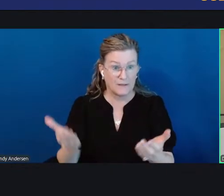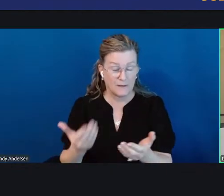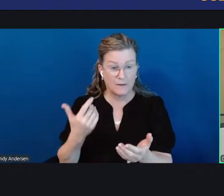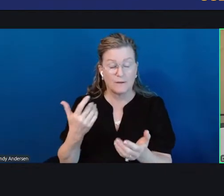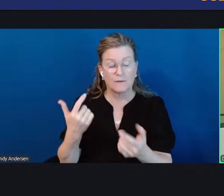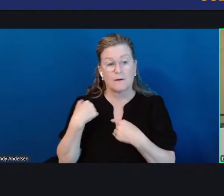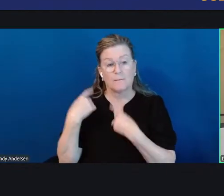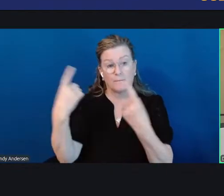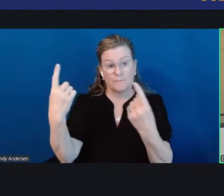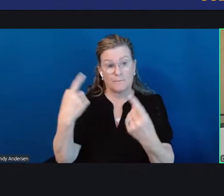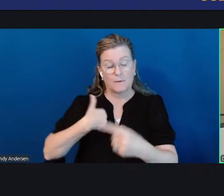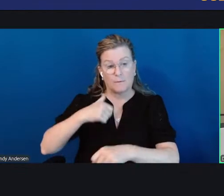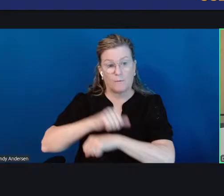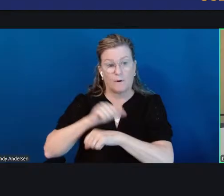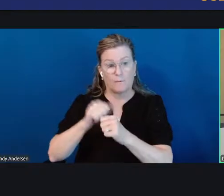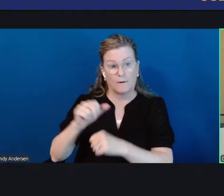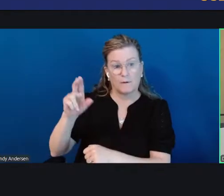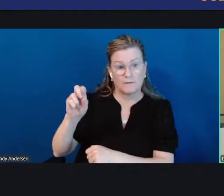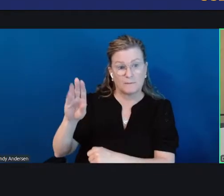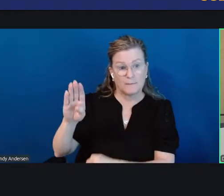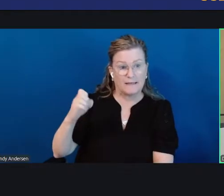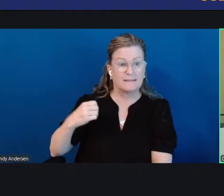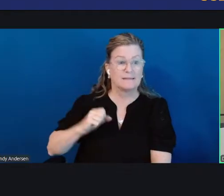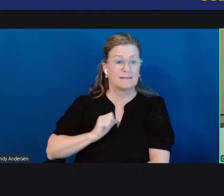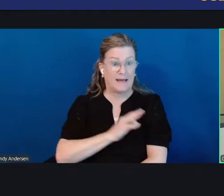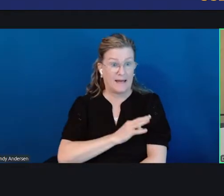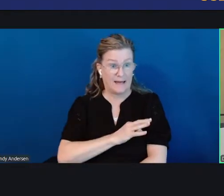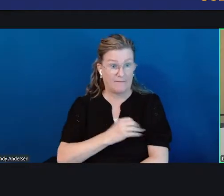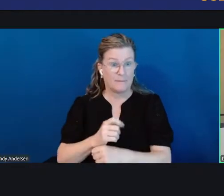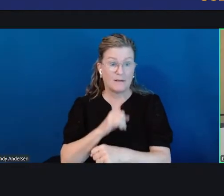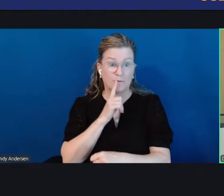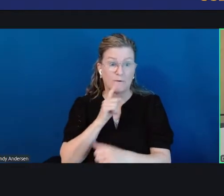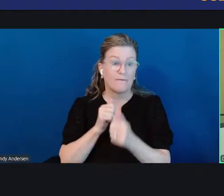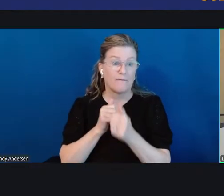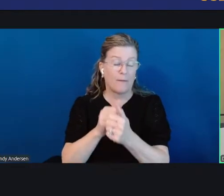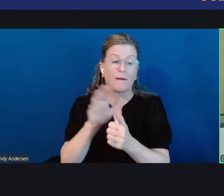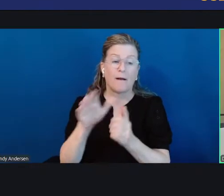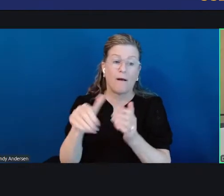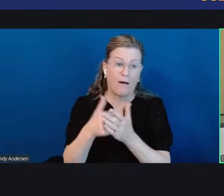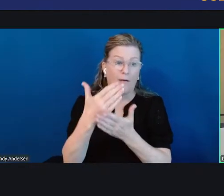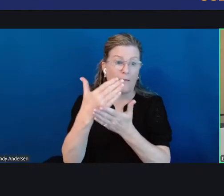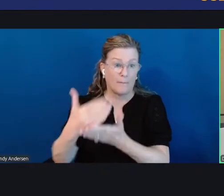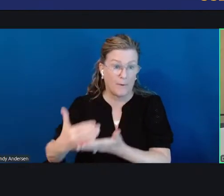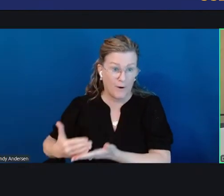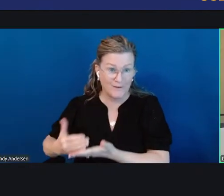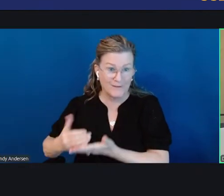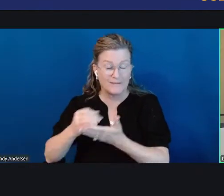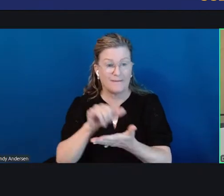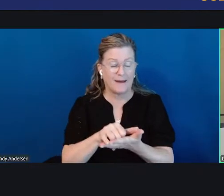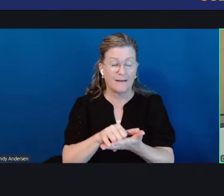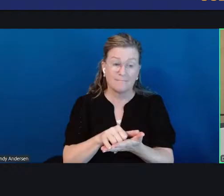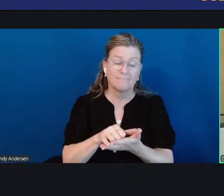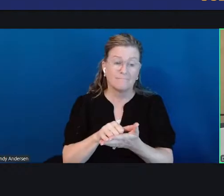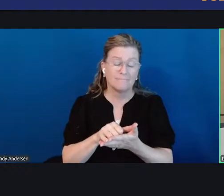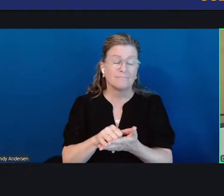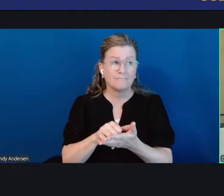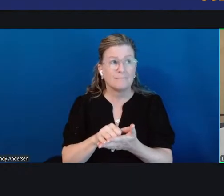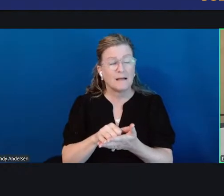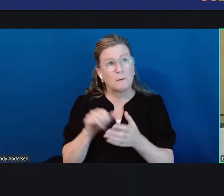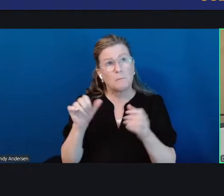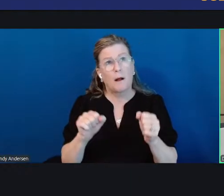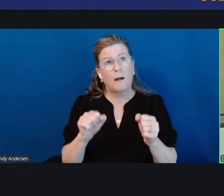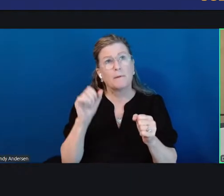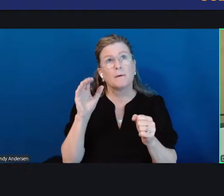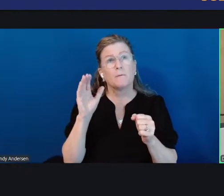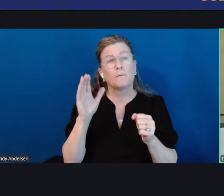with USBE staff to help make sure that we're following all the components of that. And it probably likely would take